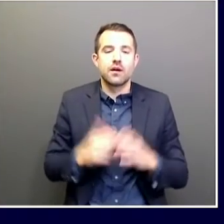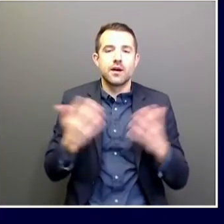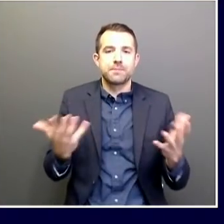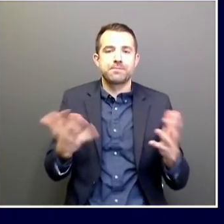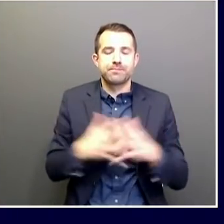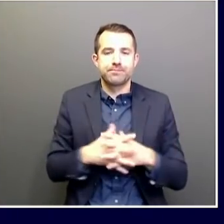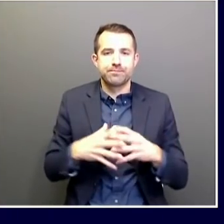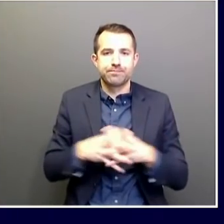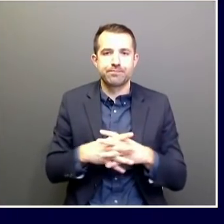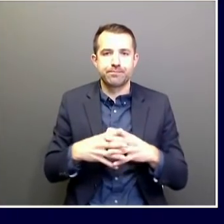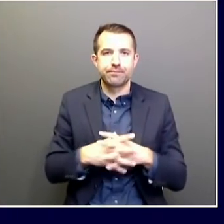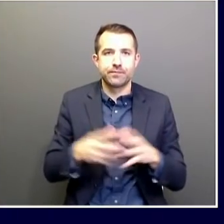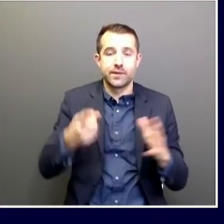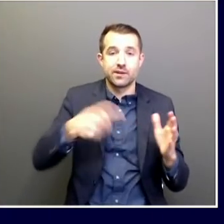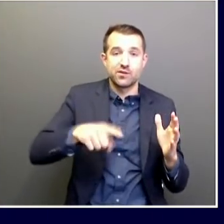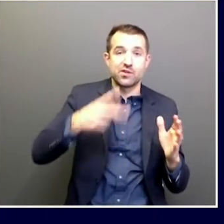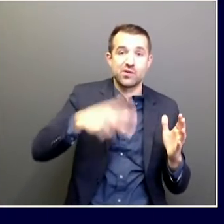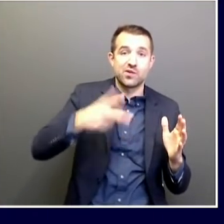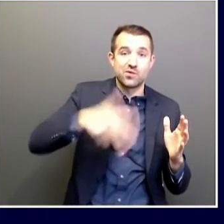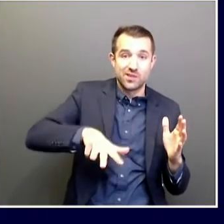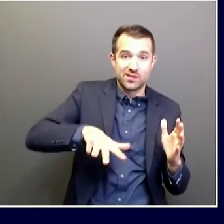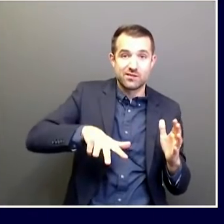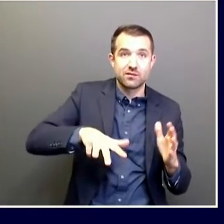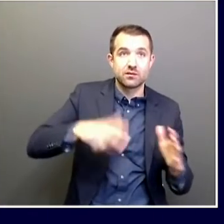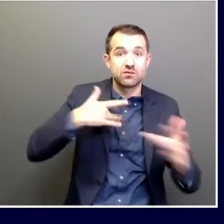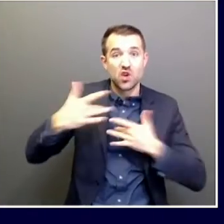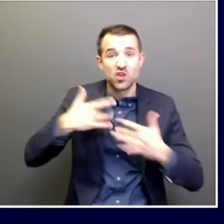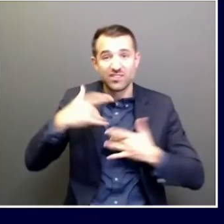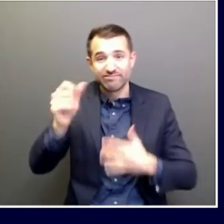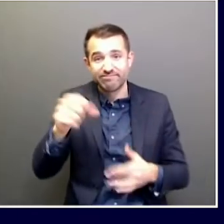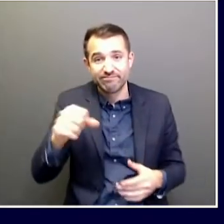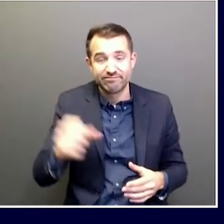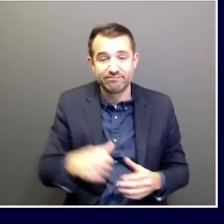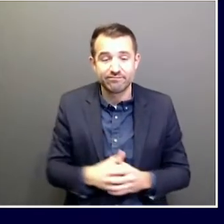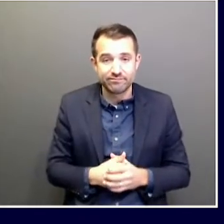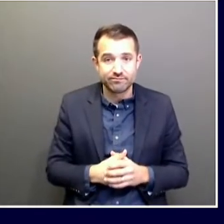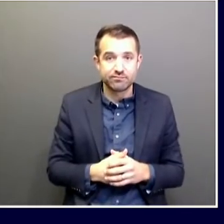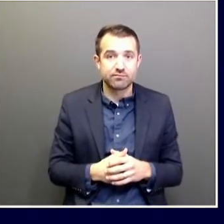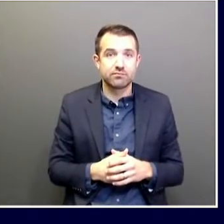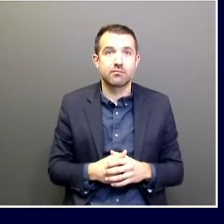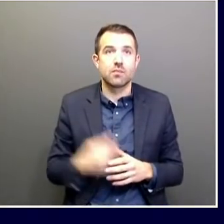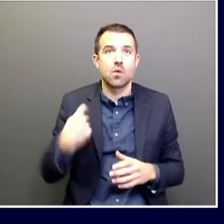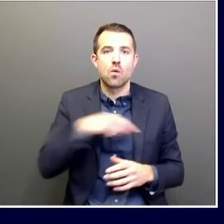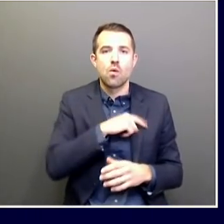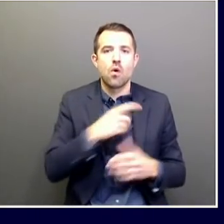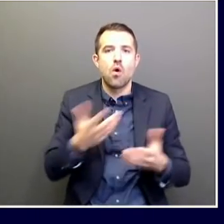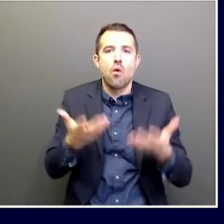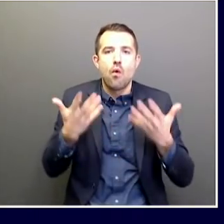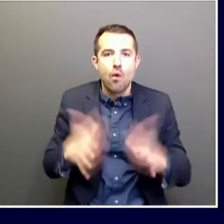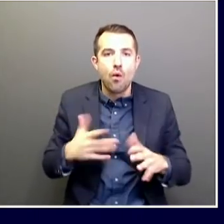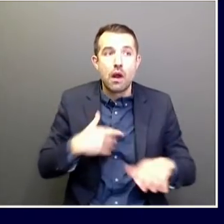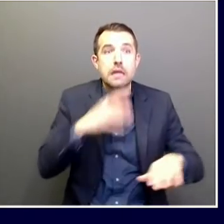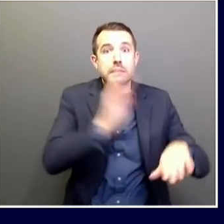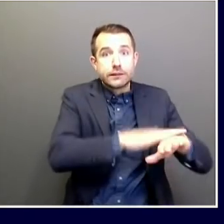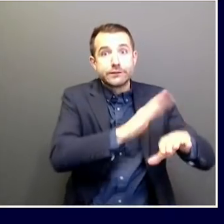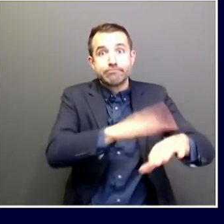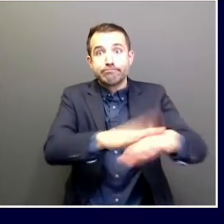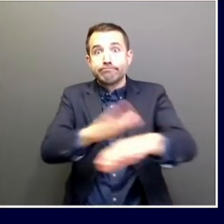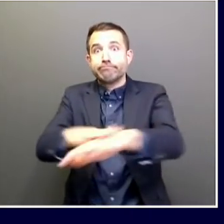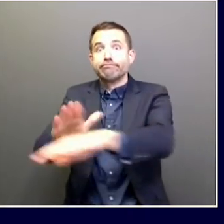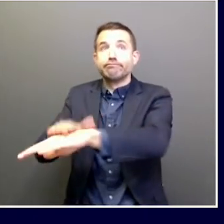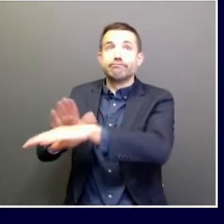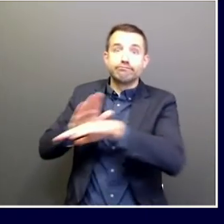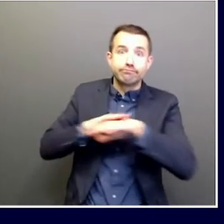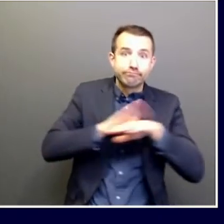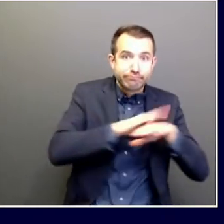it's concerning. I'm not raising the alarm bells here. We've raised them and rung them for weeks now. The alarm bells are